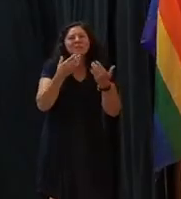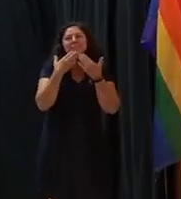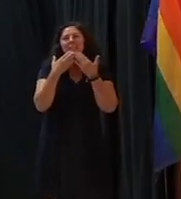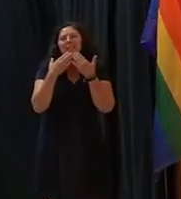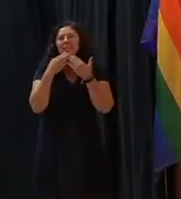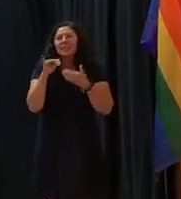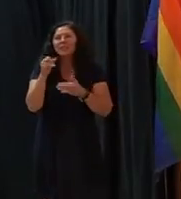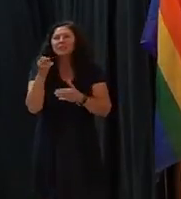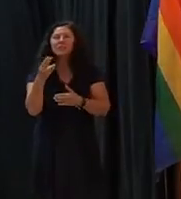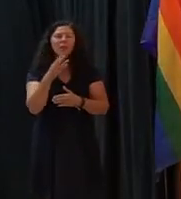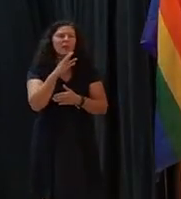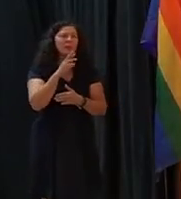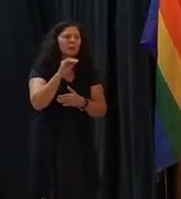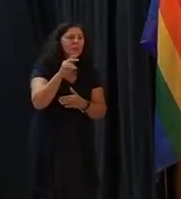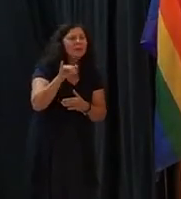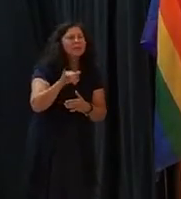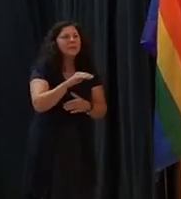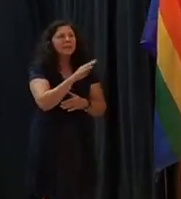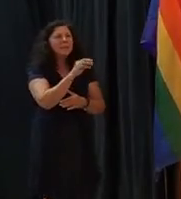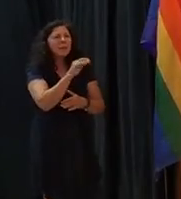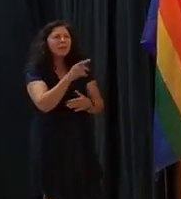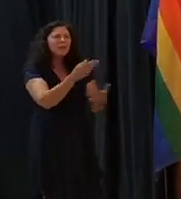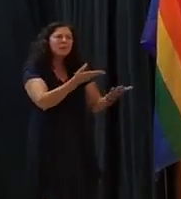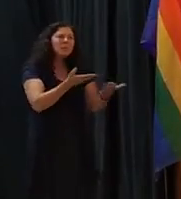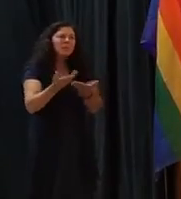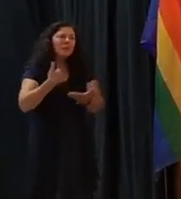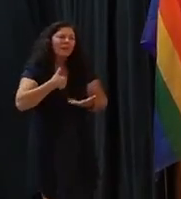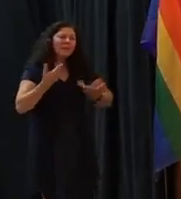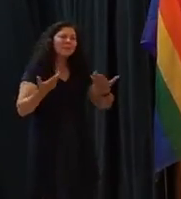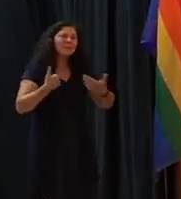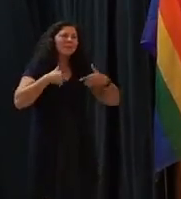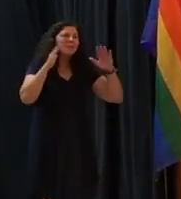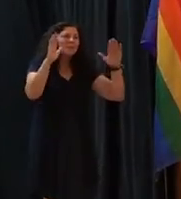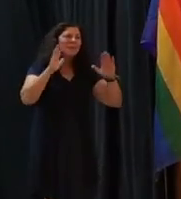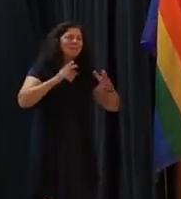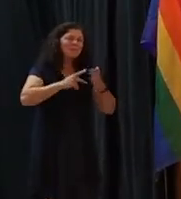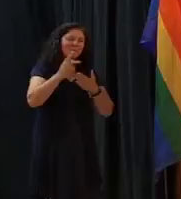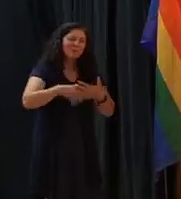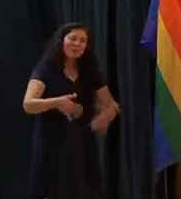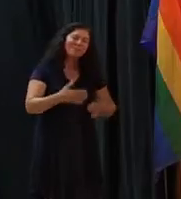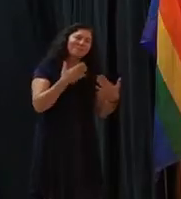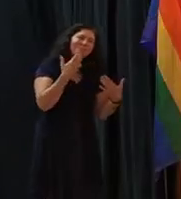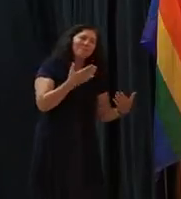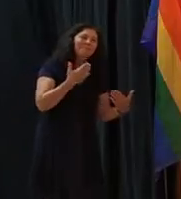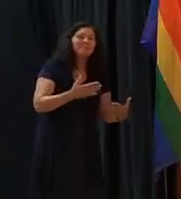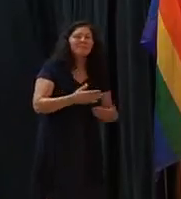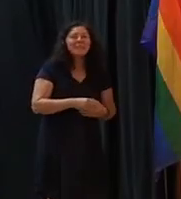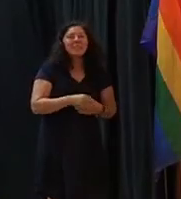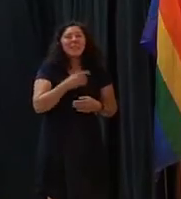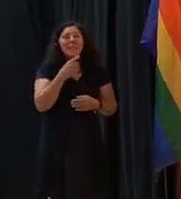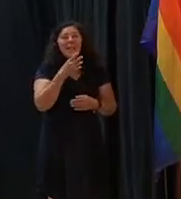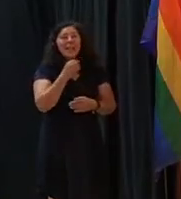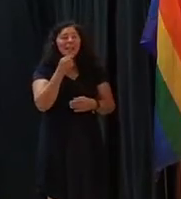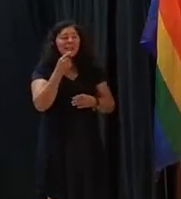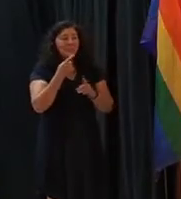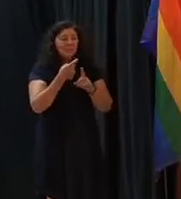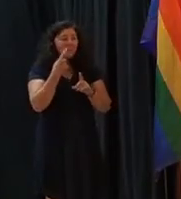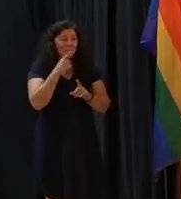Bonnie, Leo, for bringing us over here and having this wonderful program, and for the Department of State